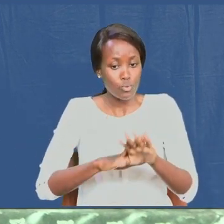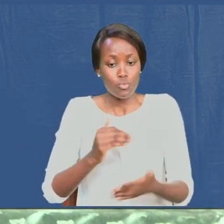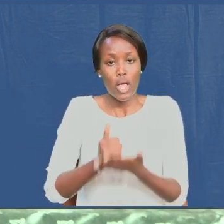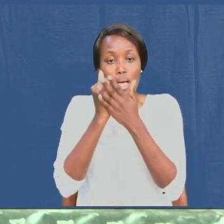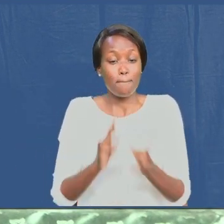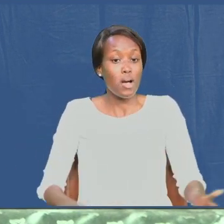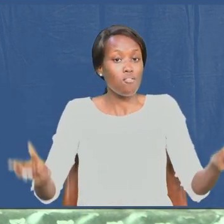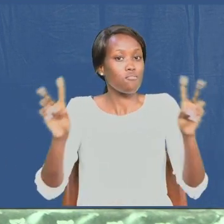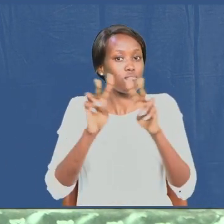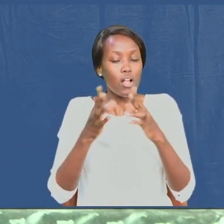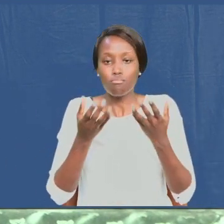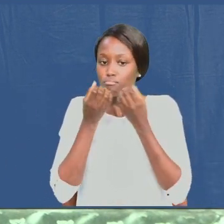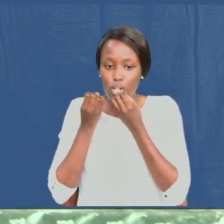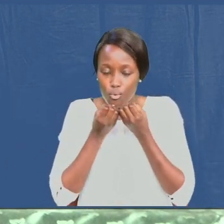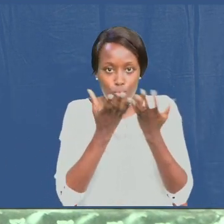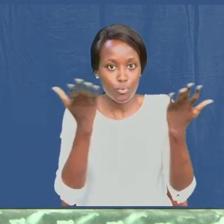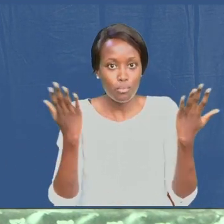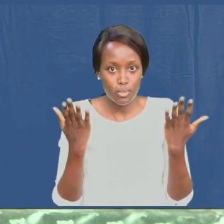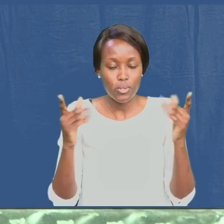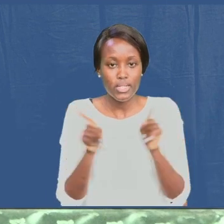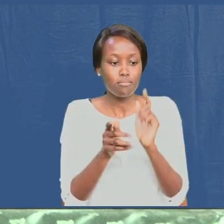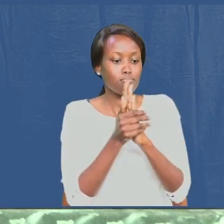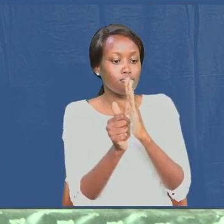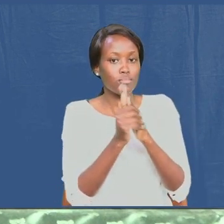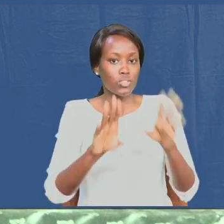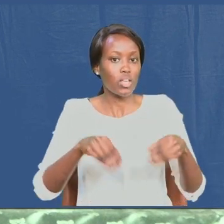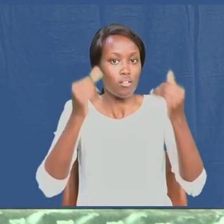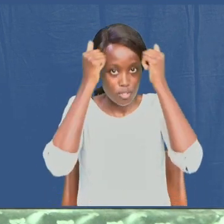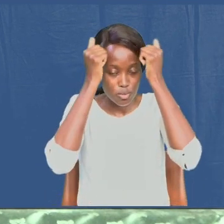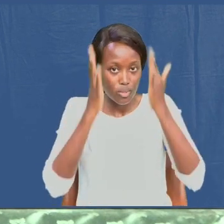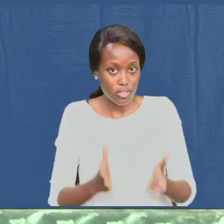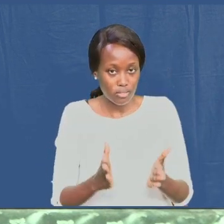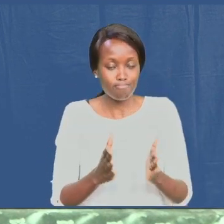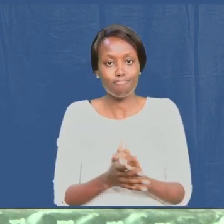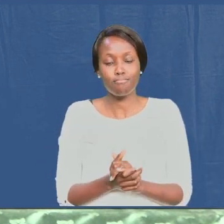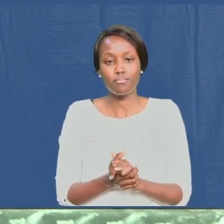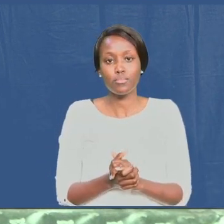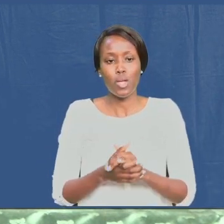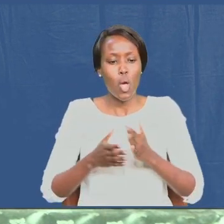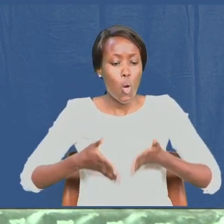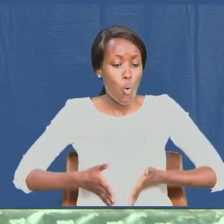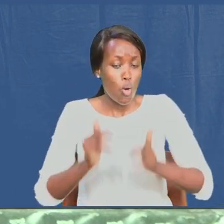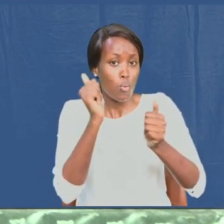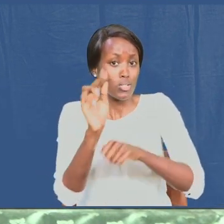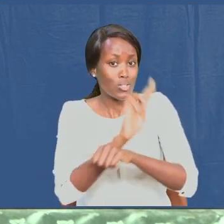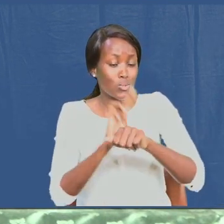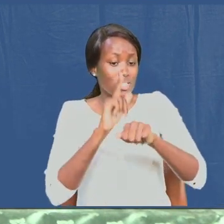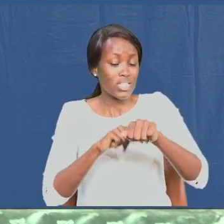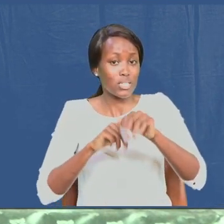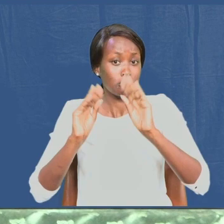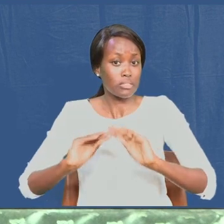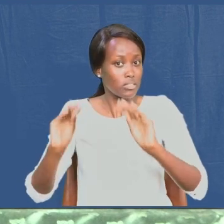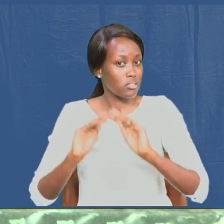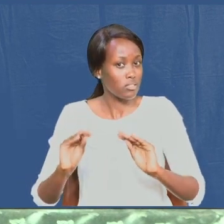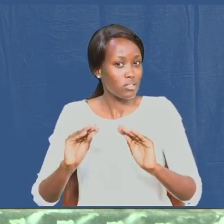values, information, and skills to the learners. The methodology used in teaching